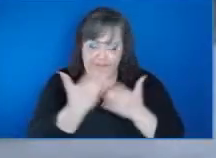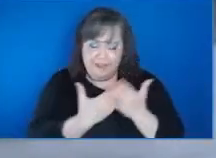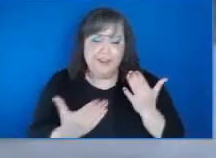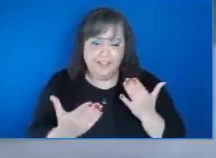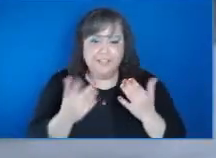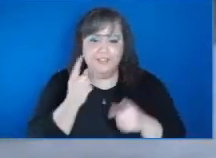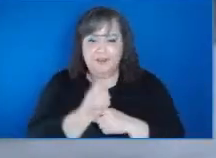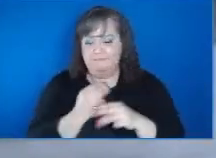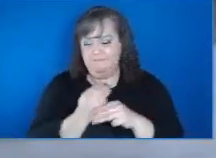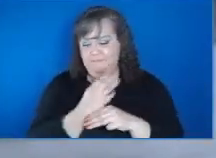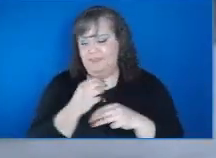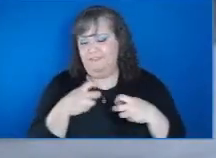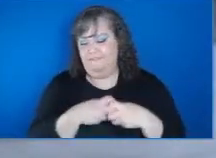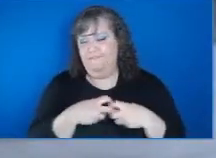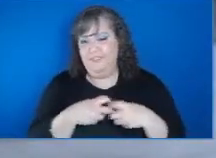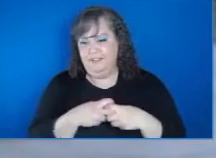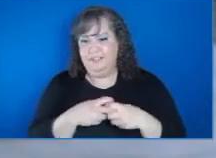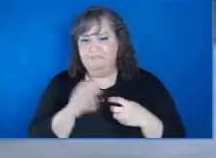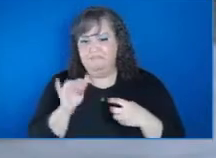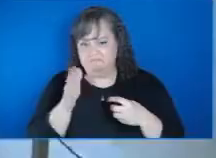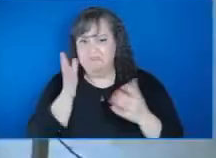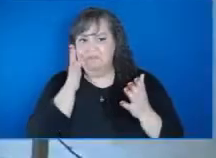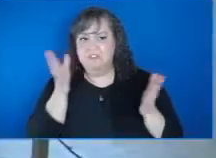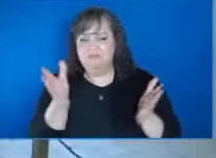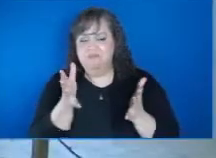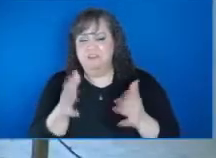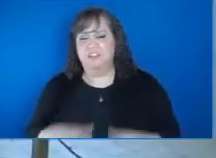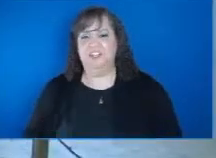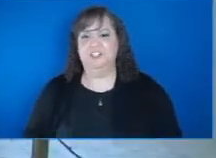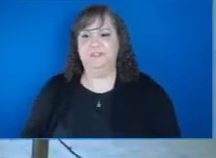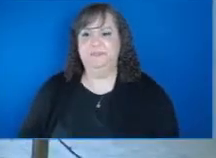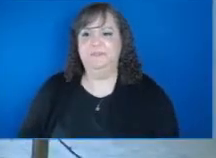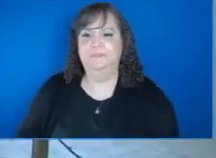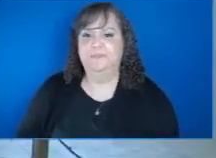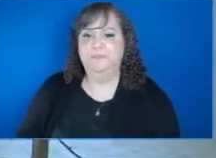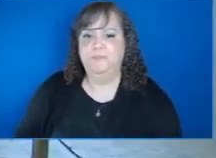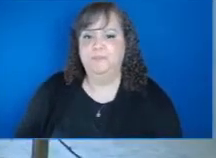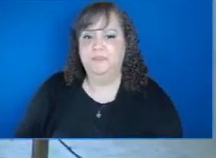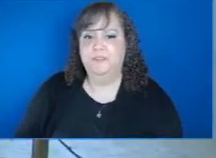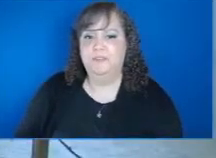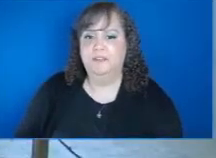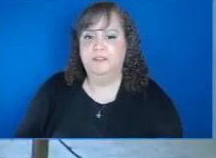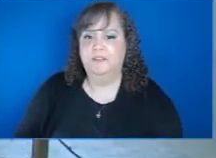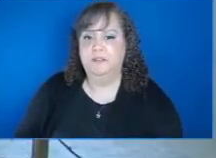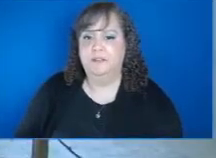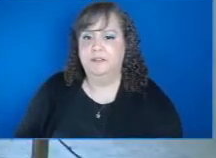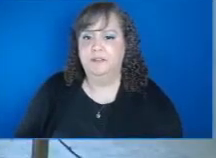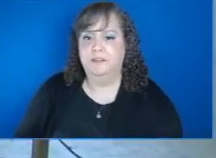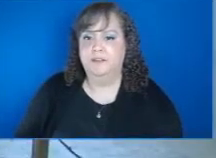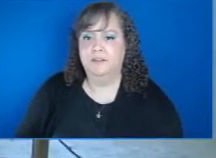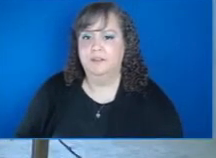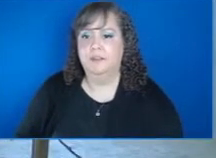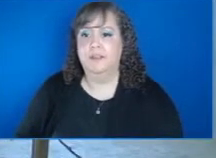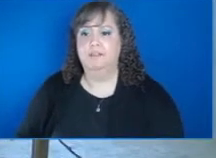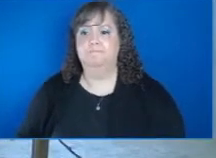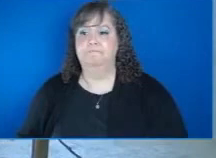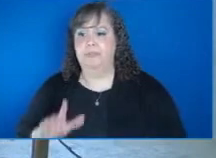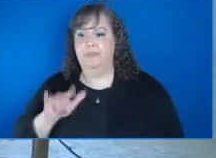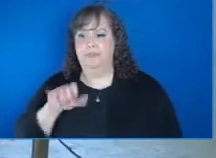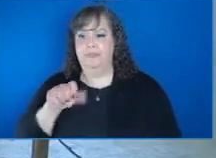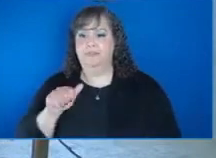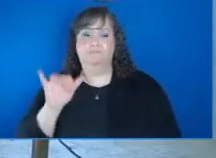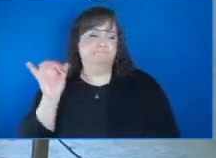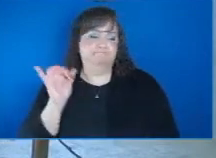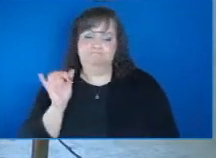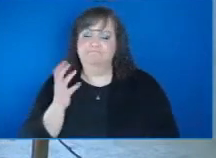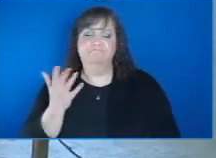definitely encourage math and physics, All right. Yeah, same. I love math and physics. That's something I really enjoyed in high